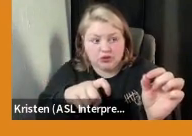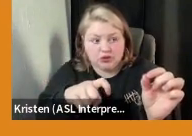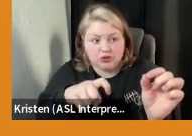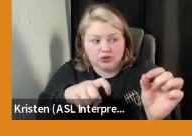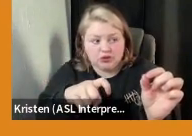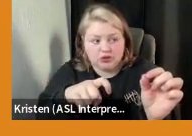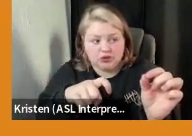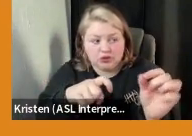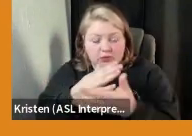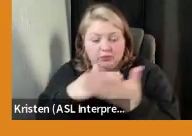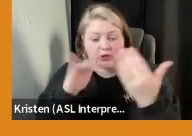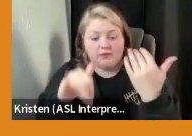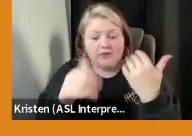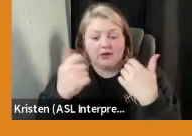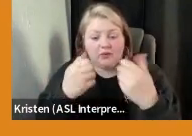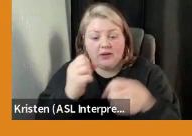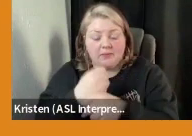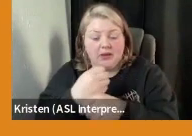making process.